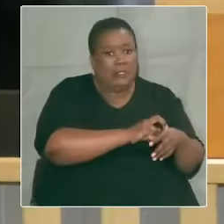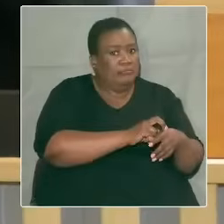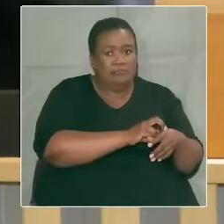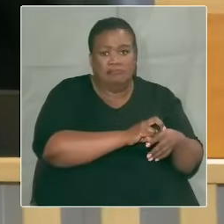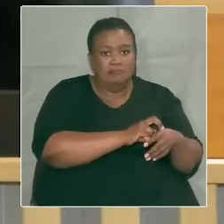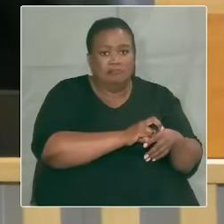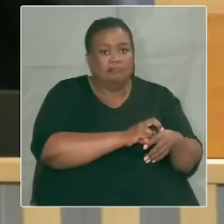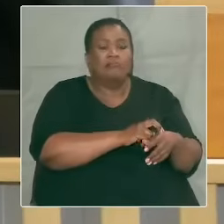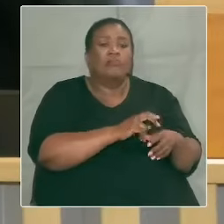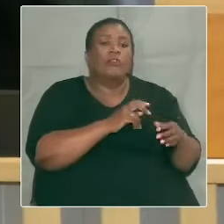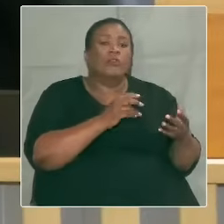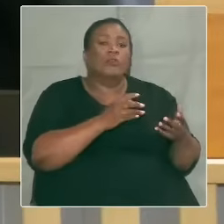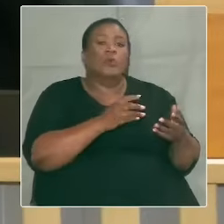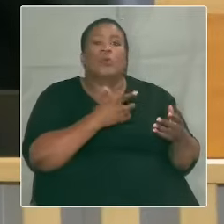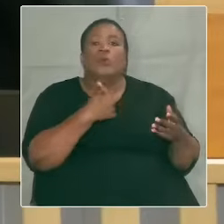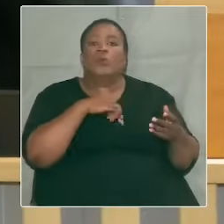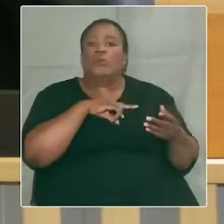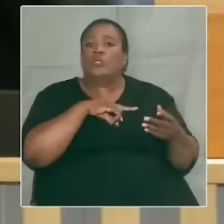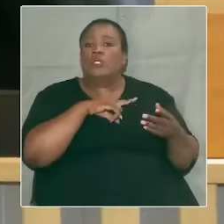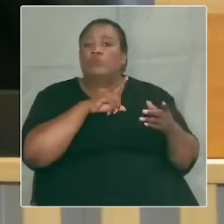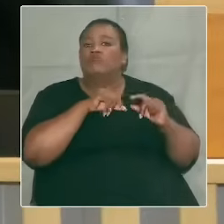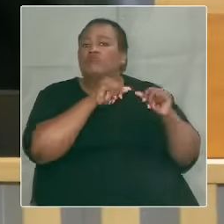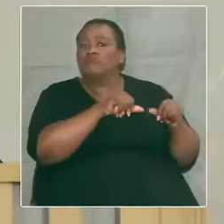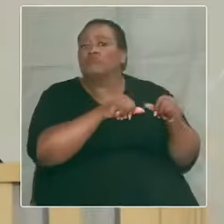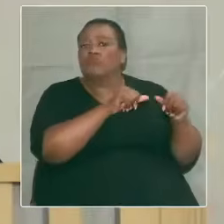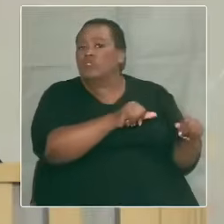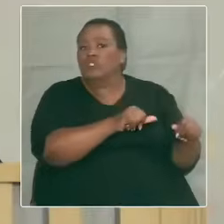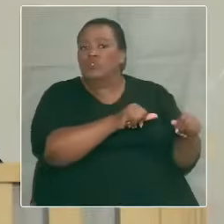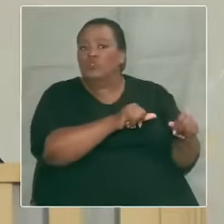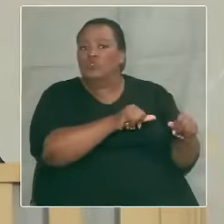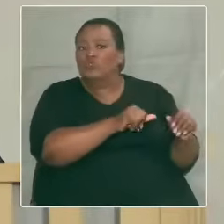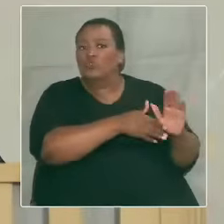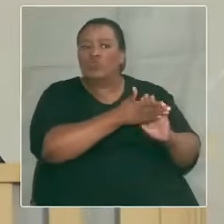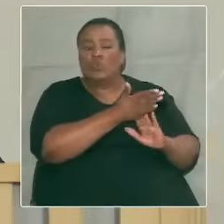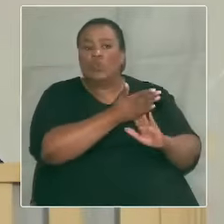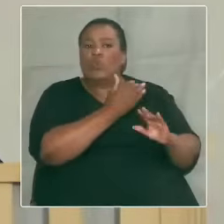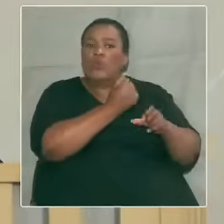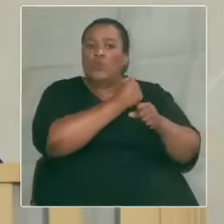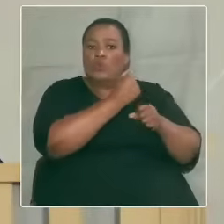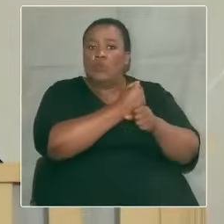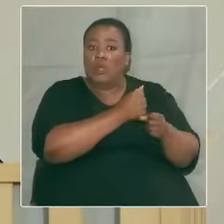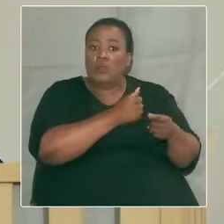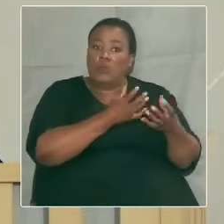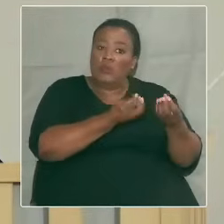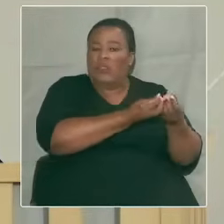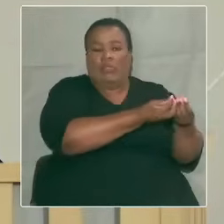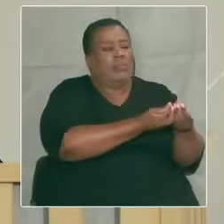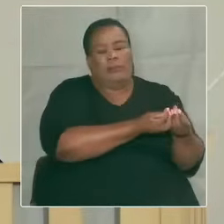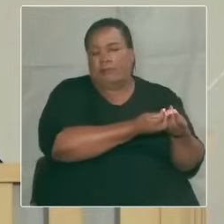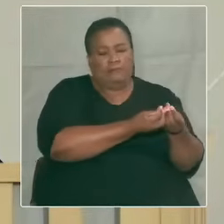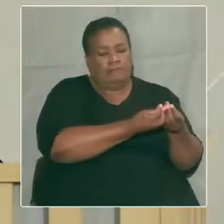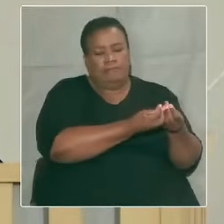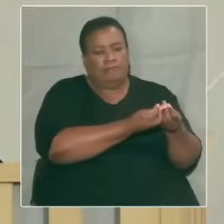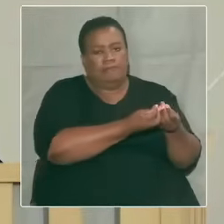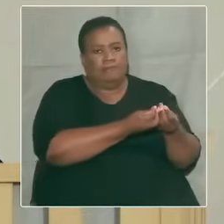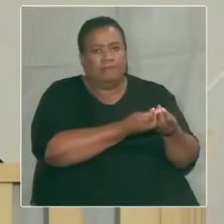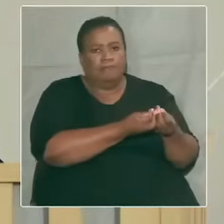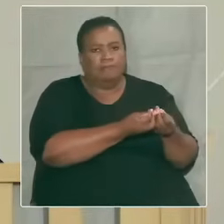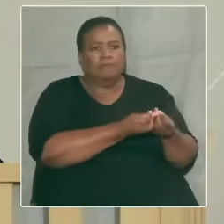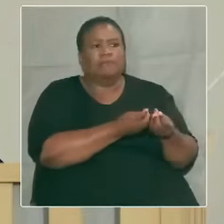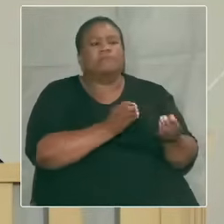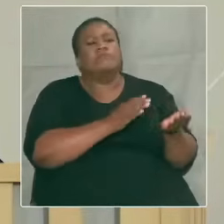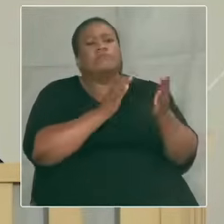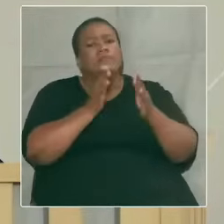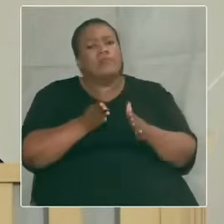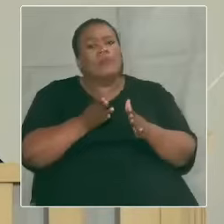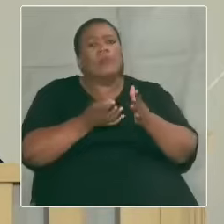was no further necessity to go and assist in that specific province.